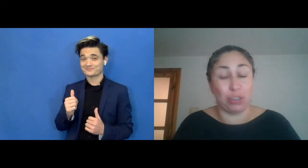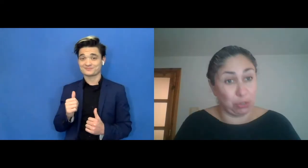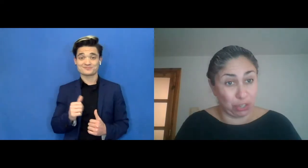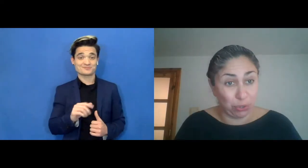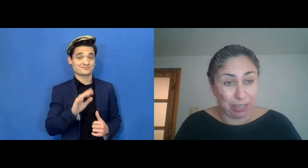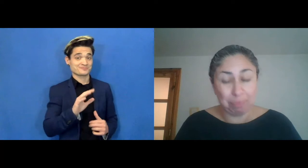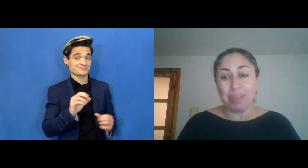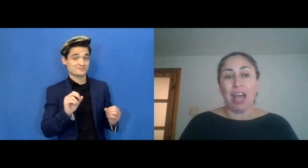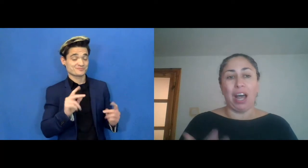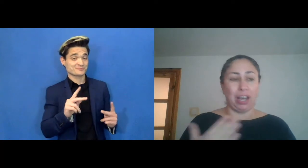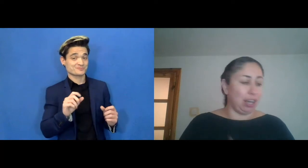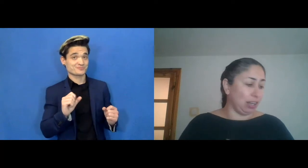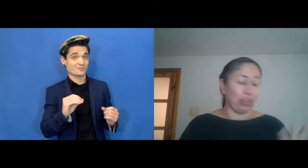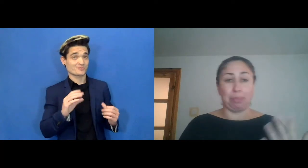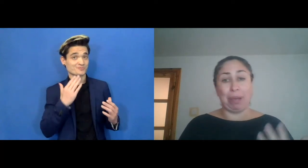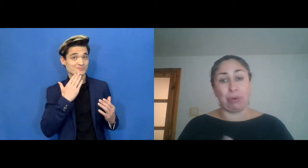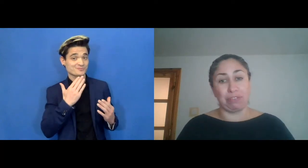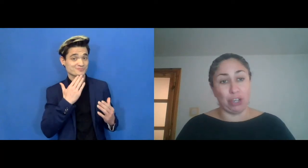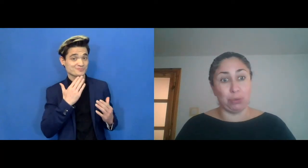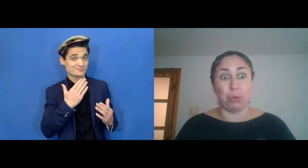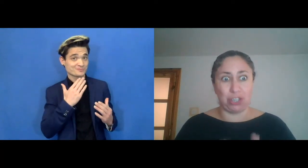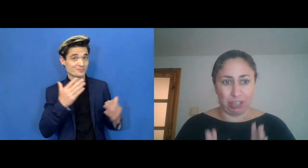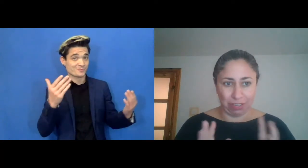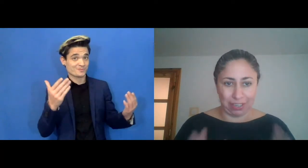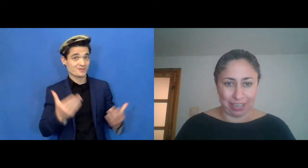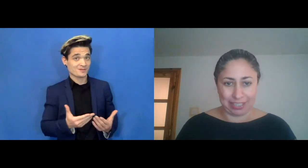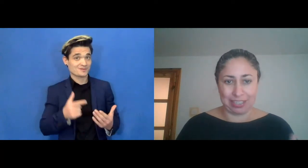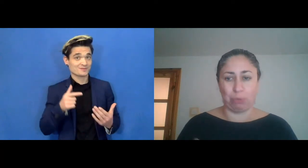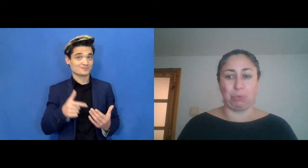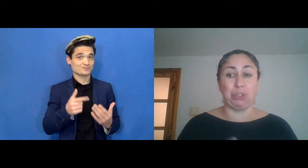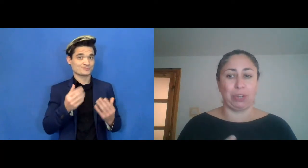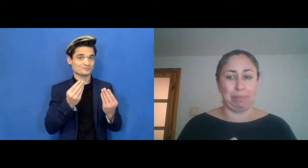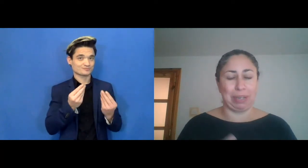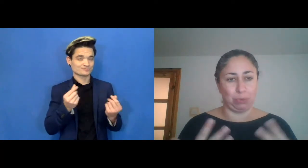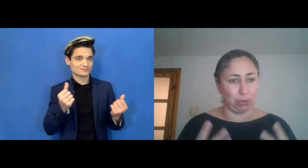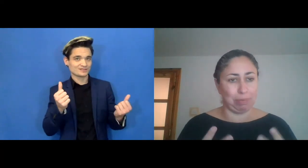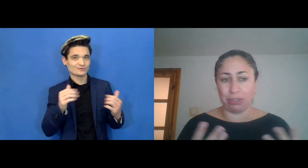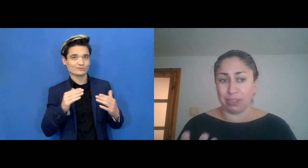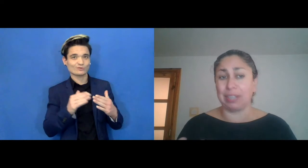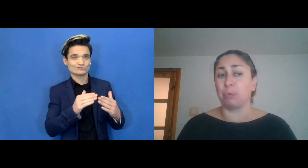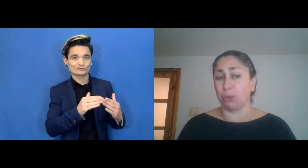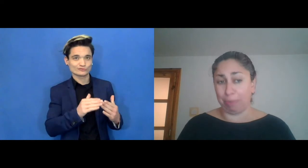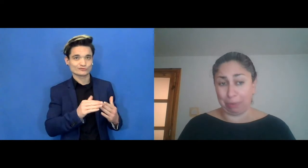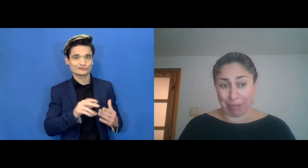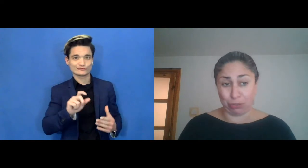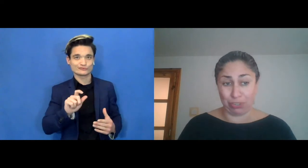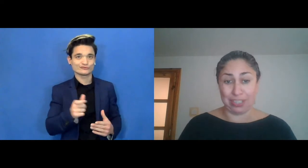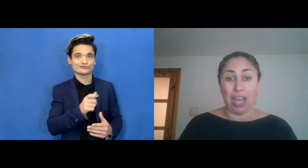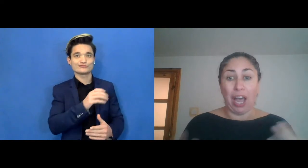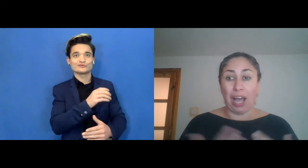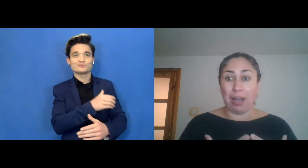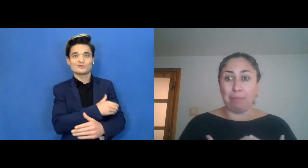with this solution corner, unlocking the power of no to achieve yes. So what are we talking about? We're talking about consent, we're talking about